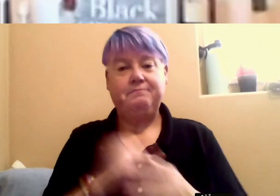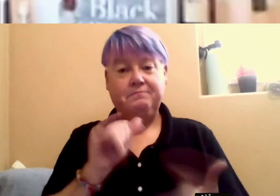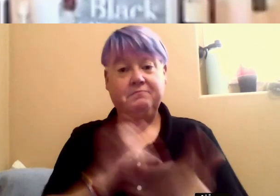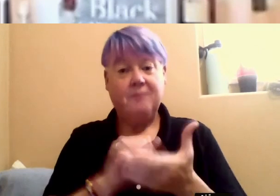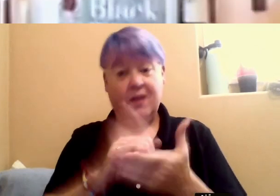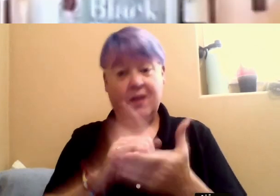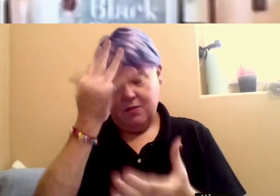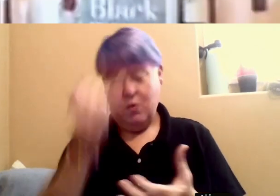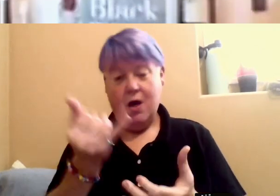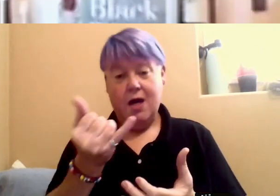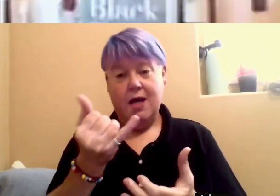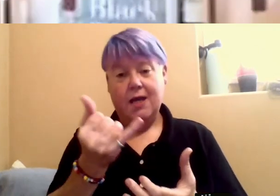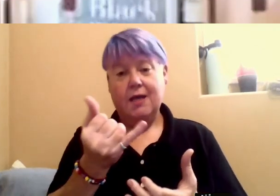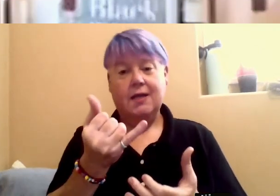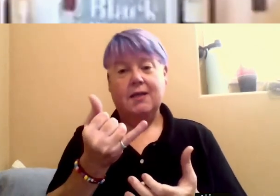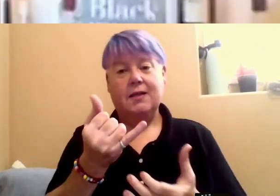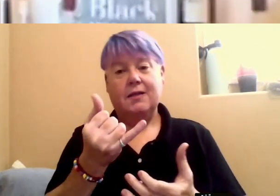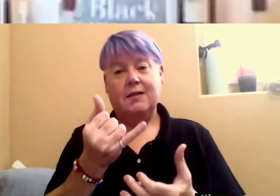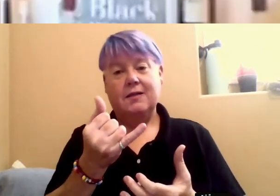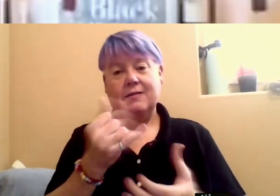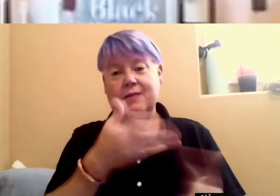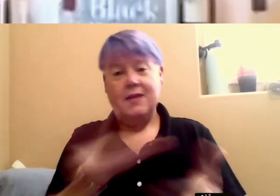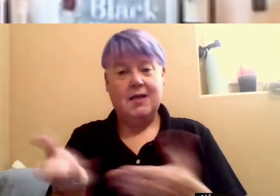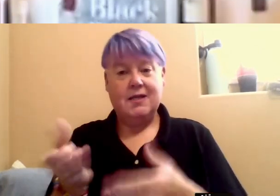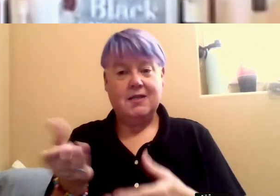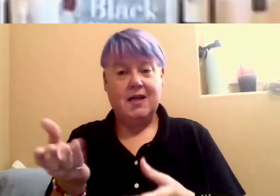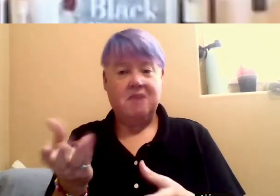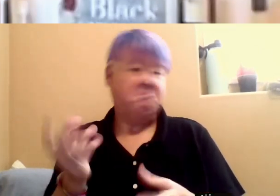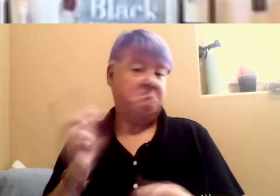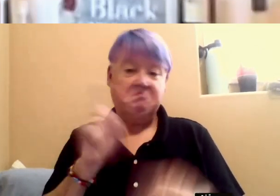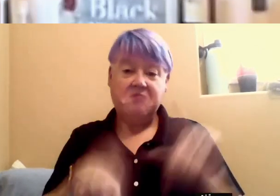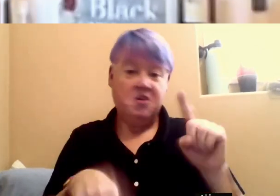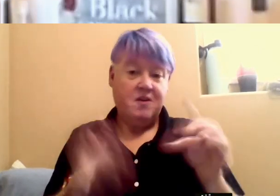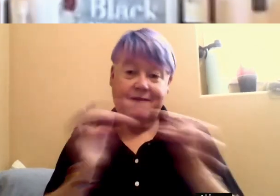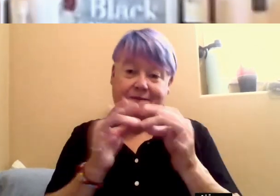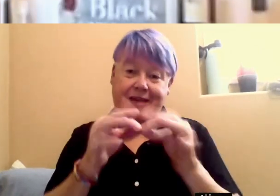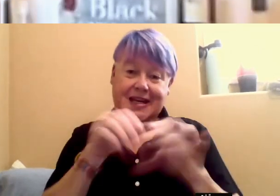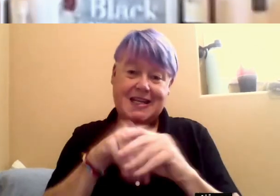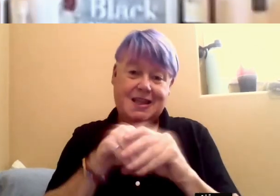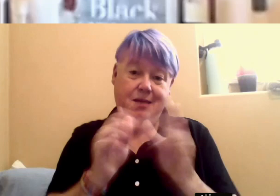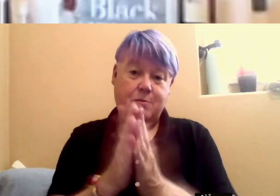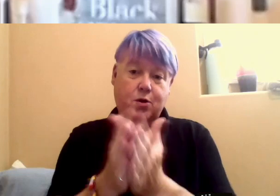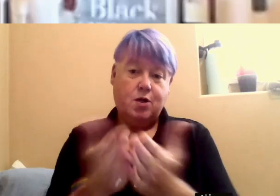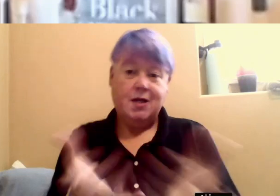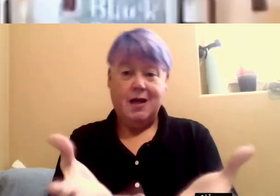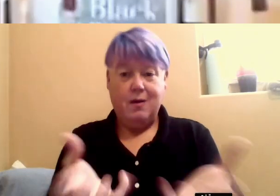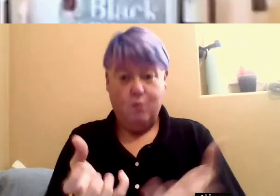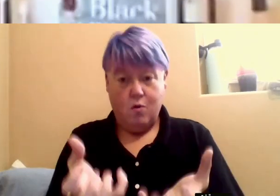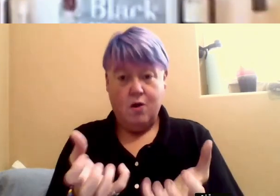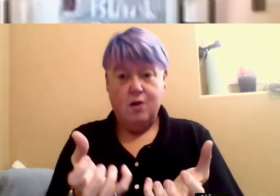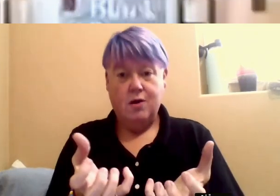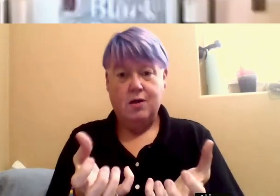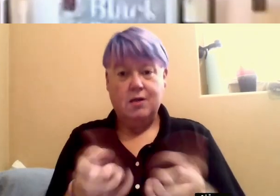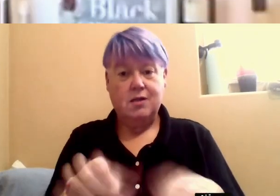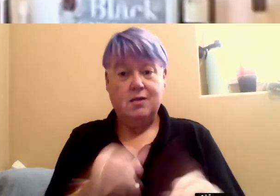is because it's just stuff I just couldn't fit into the book, and I wanted to I wanted to I wanted to do